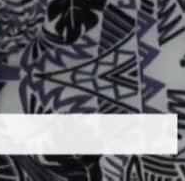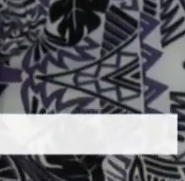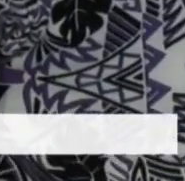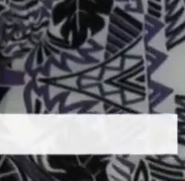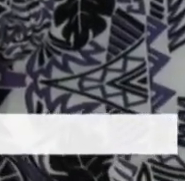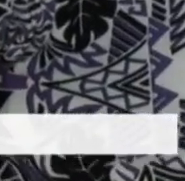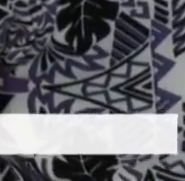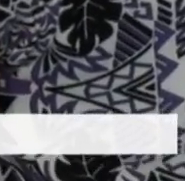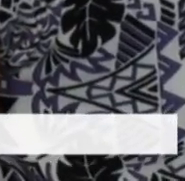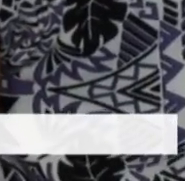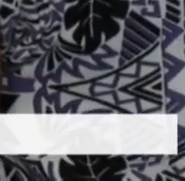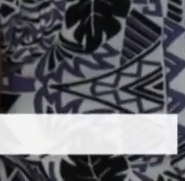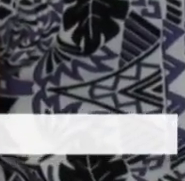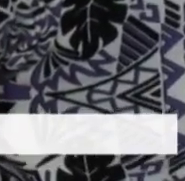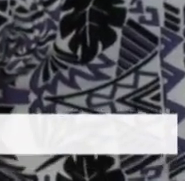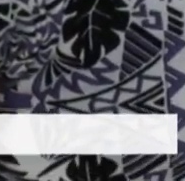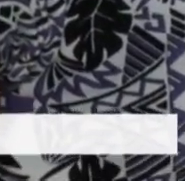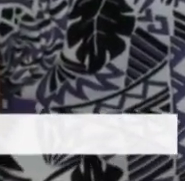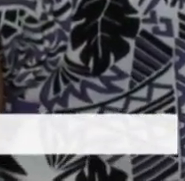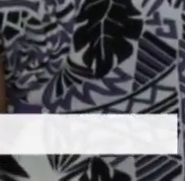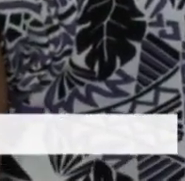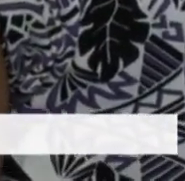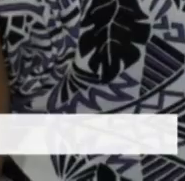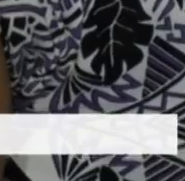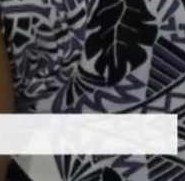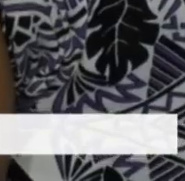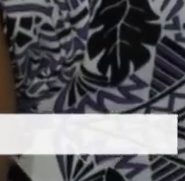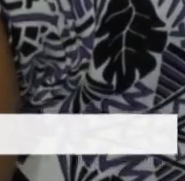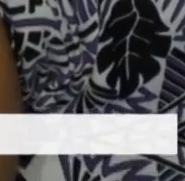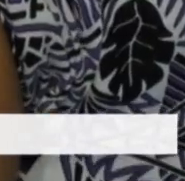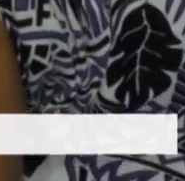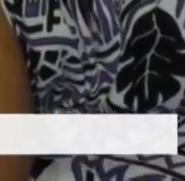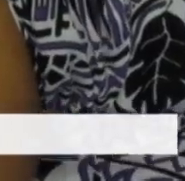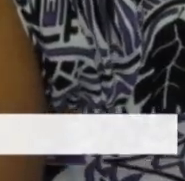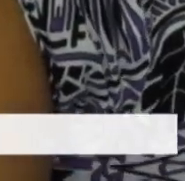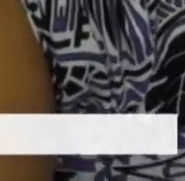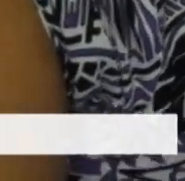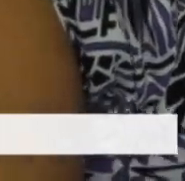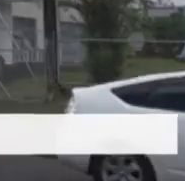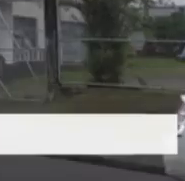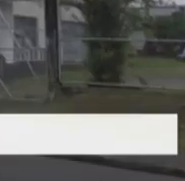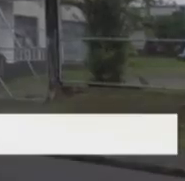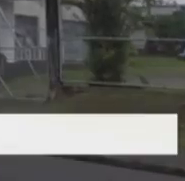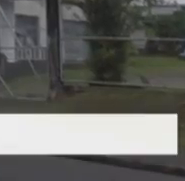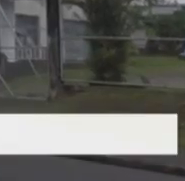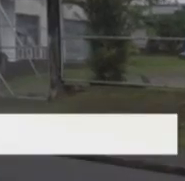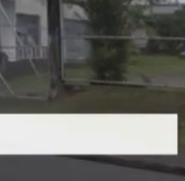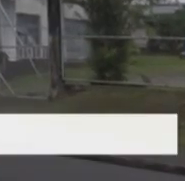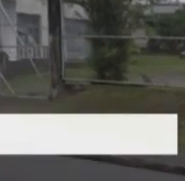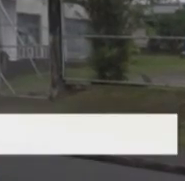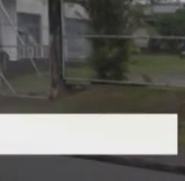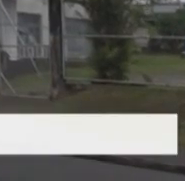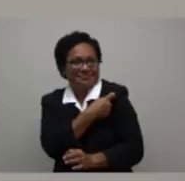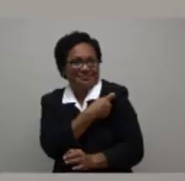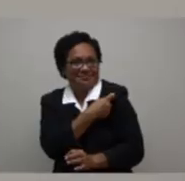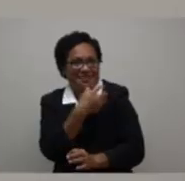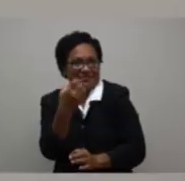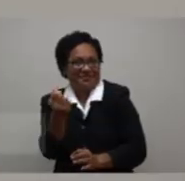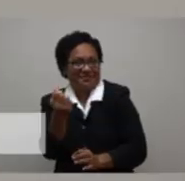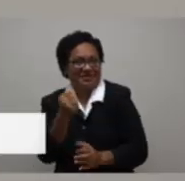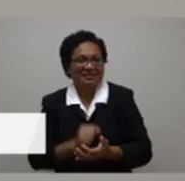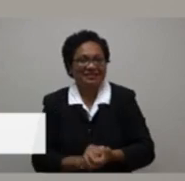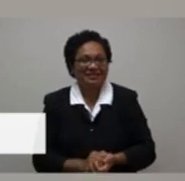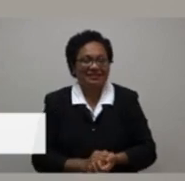300,000 people who have received at least one dose of the COVID-19 vaccine in Fiji, there have been 0 deaths.